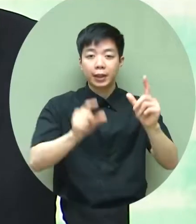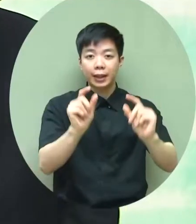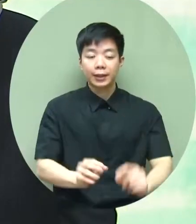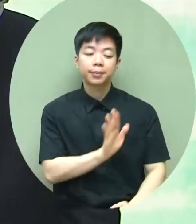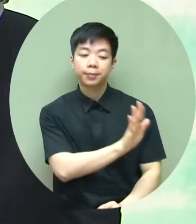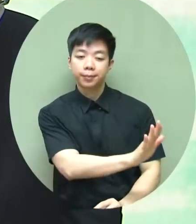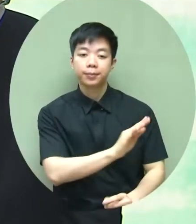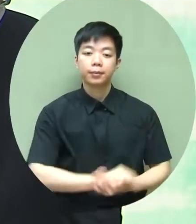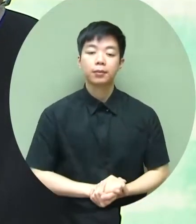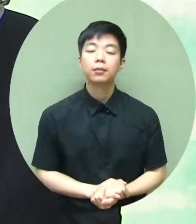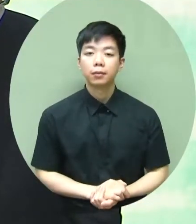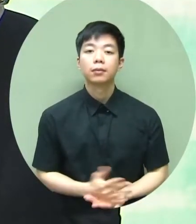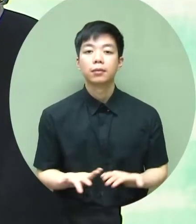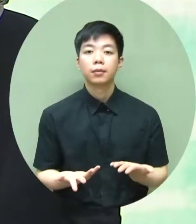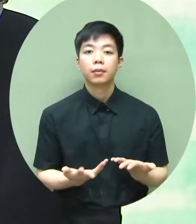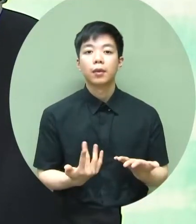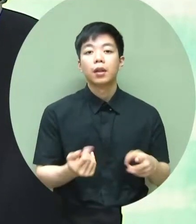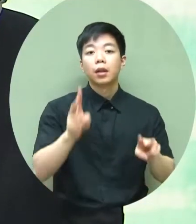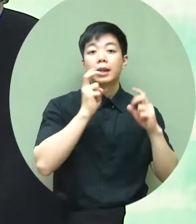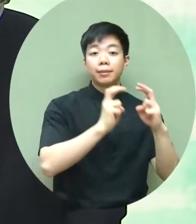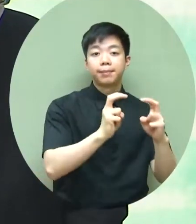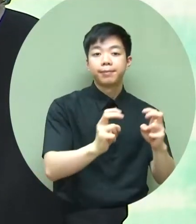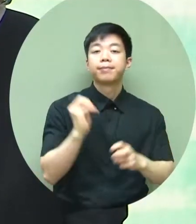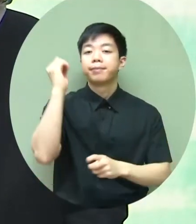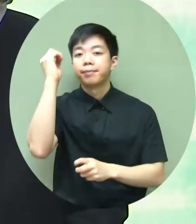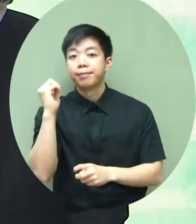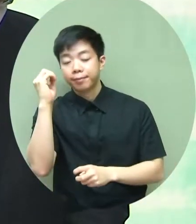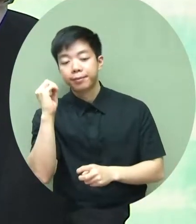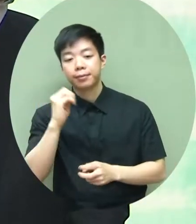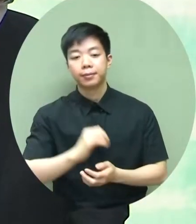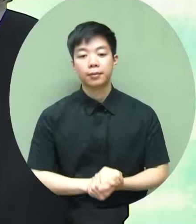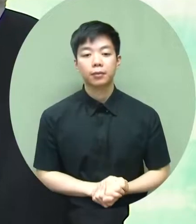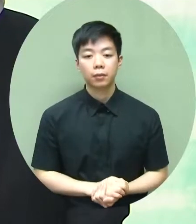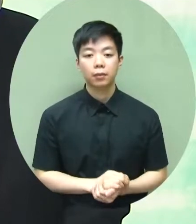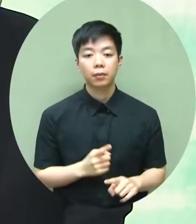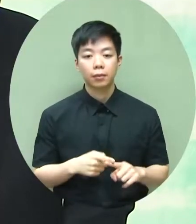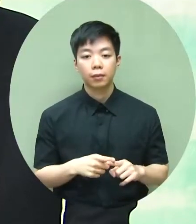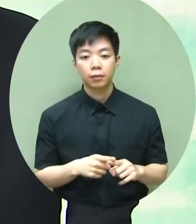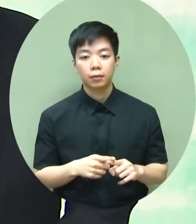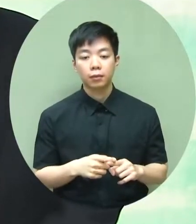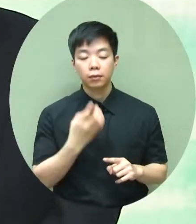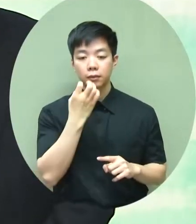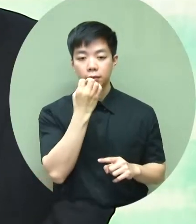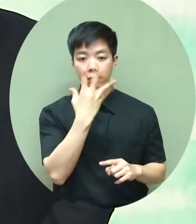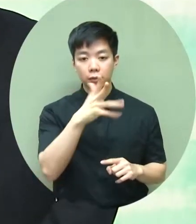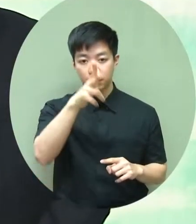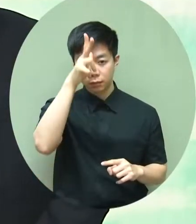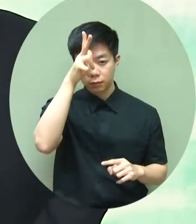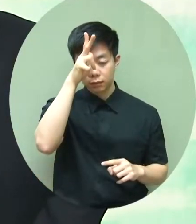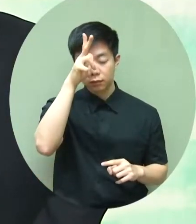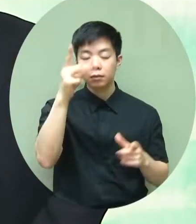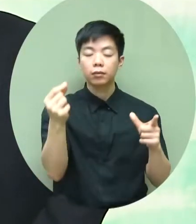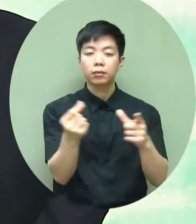the change from 12 compartments to 9. Now, concerning the impact on bus,